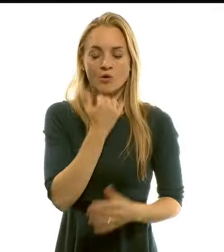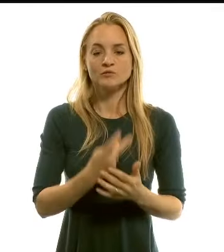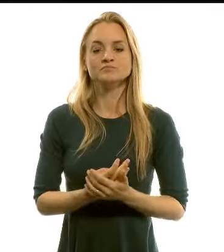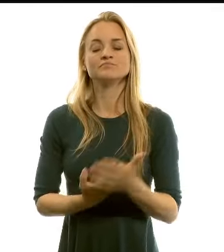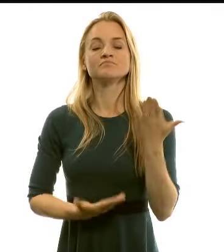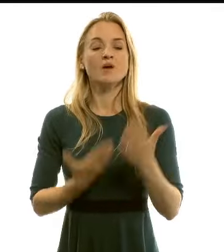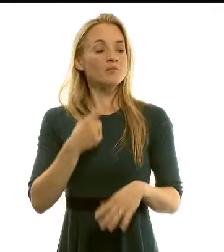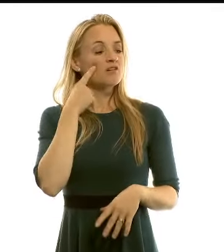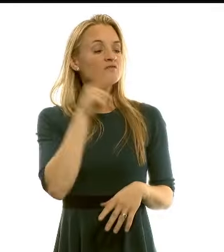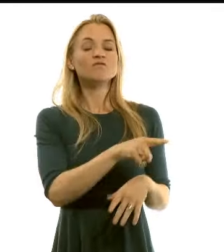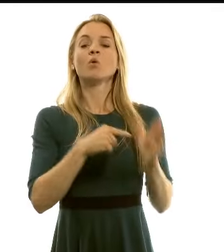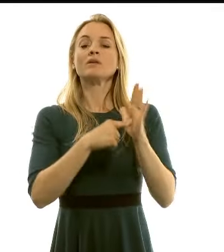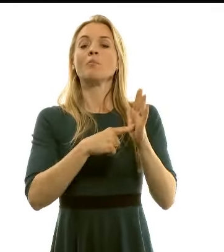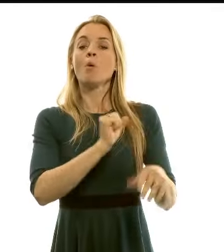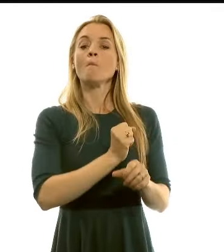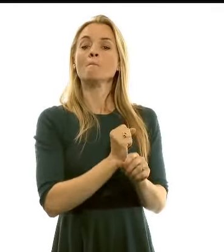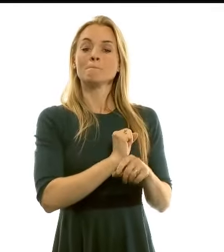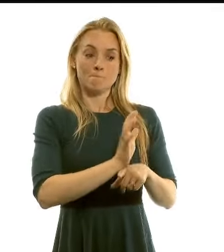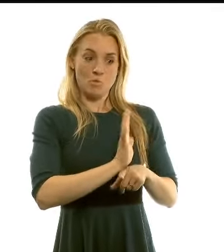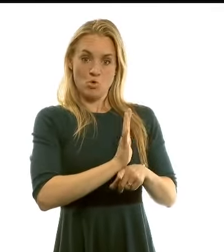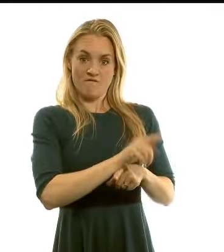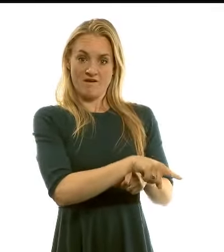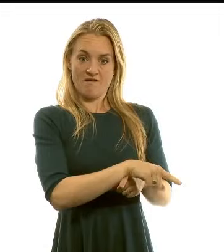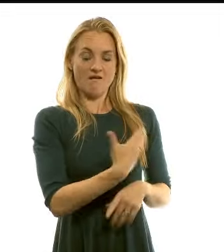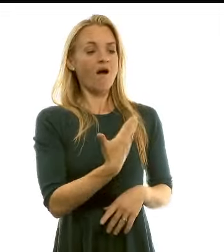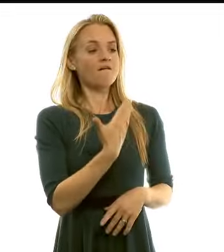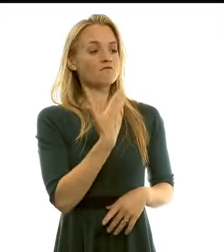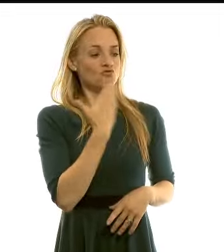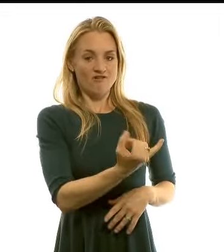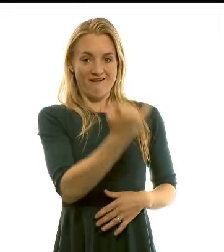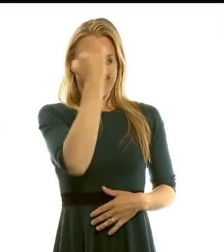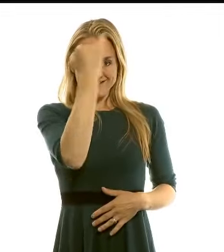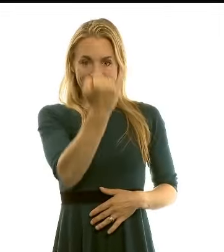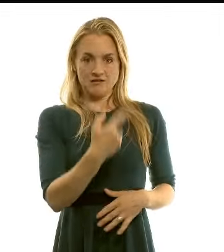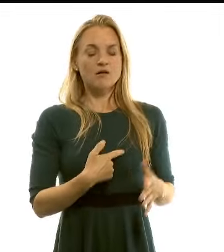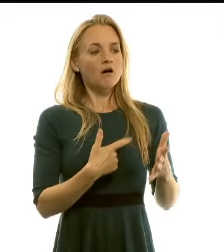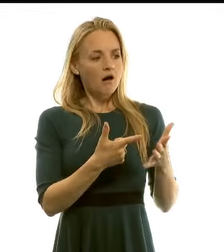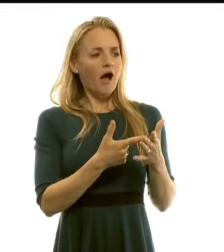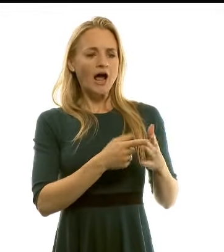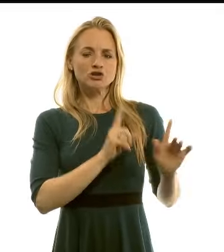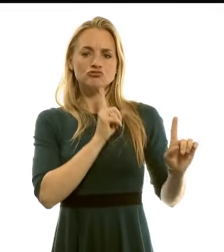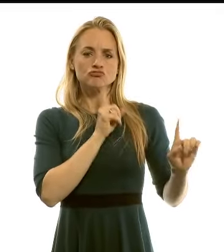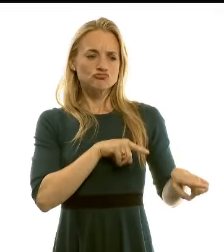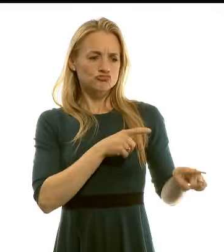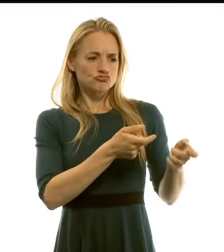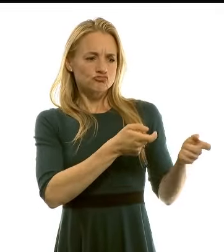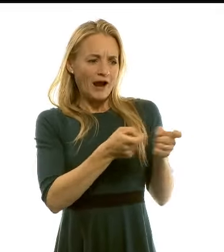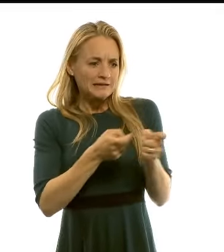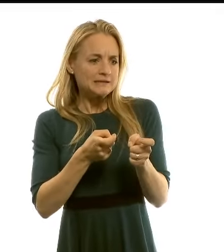yes, no on things, but if it didn't work, people will tell you, but you need to actively seek out that